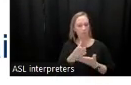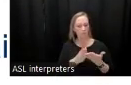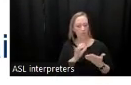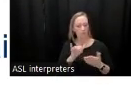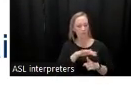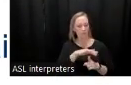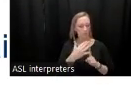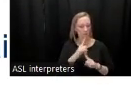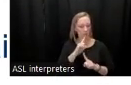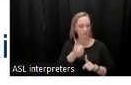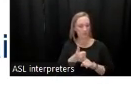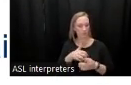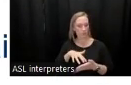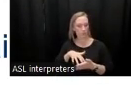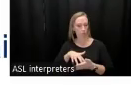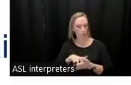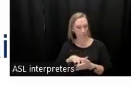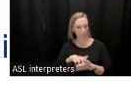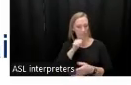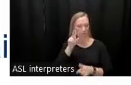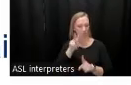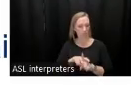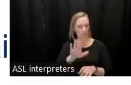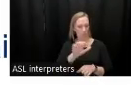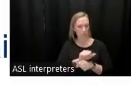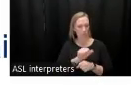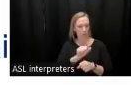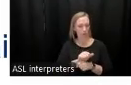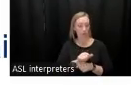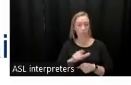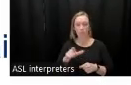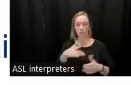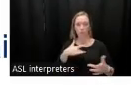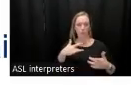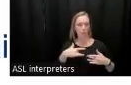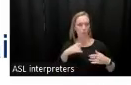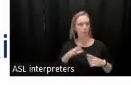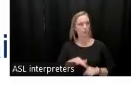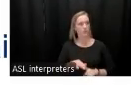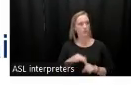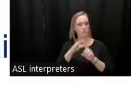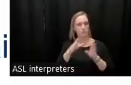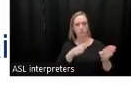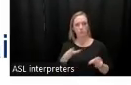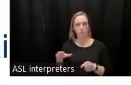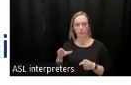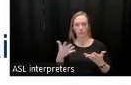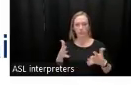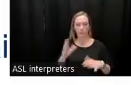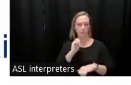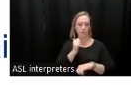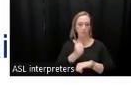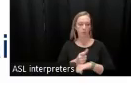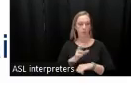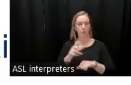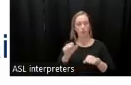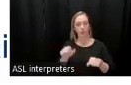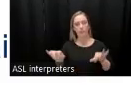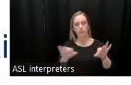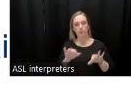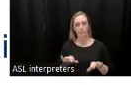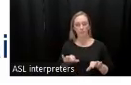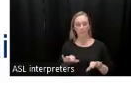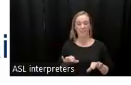type of work. Any concerns, you can talk about special arrangements that you've made. You can talk about past successes that you've had doing